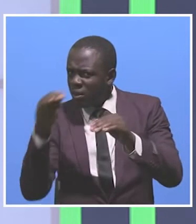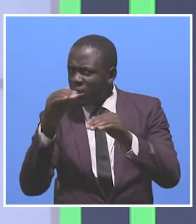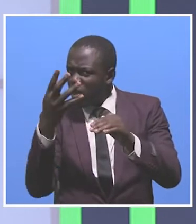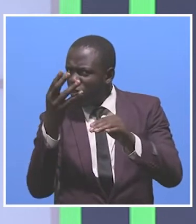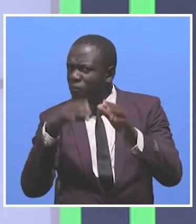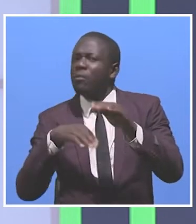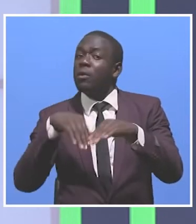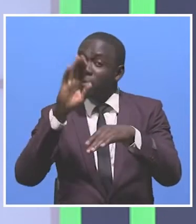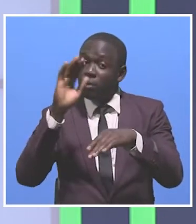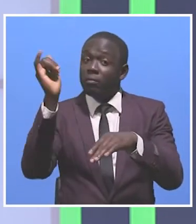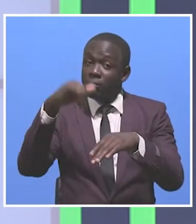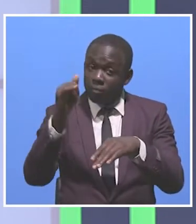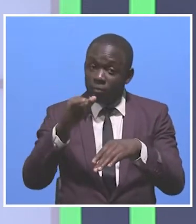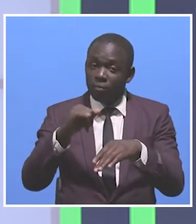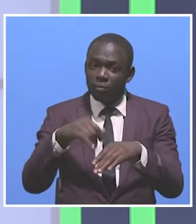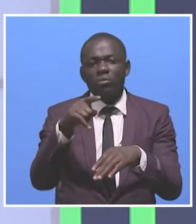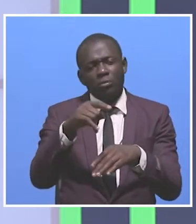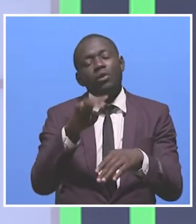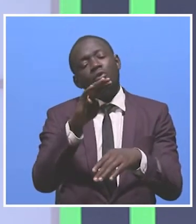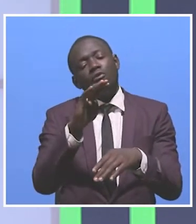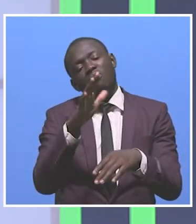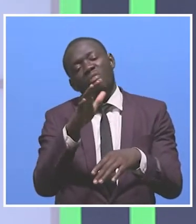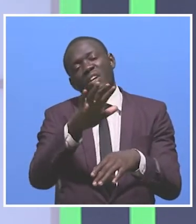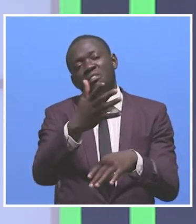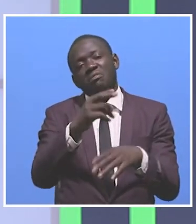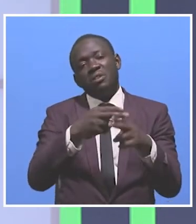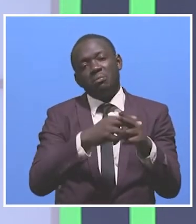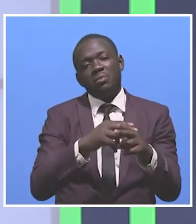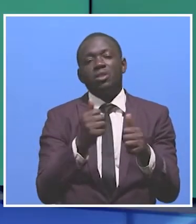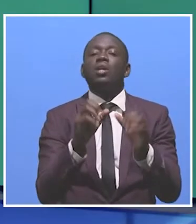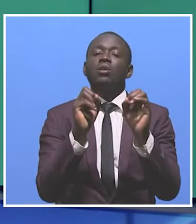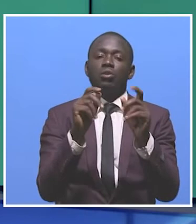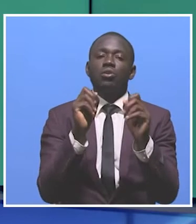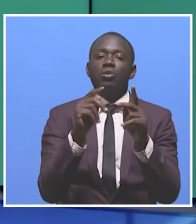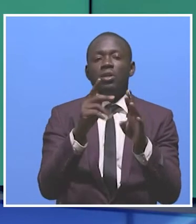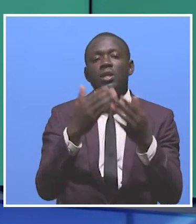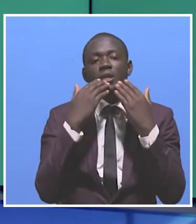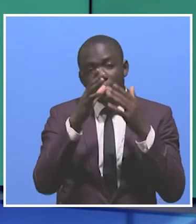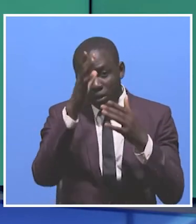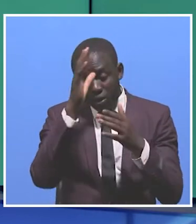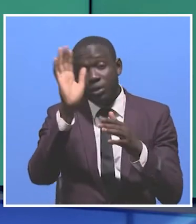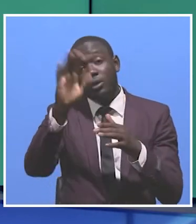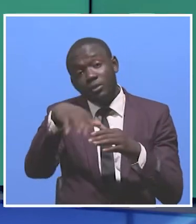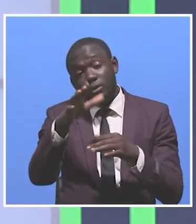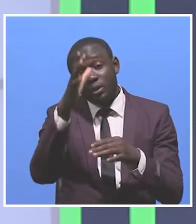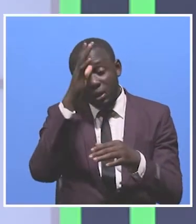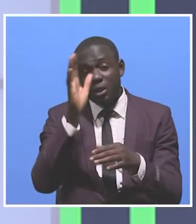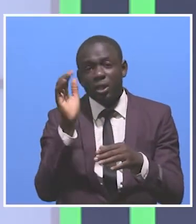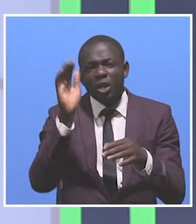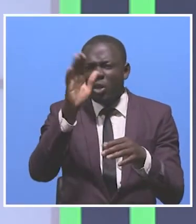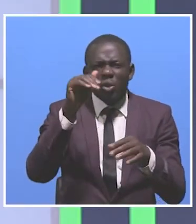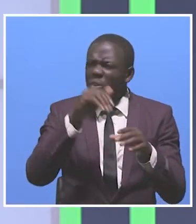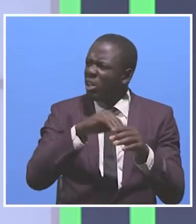until delivering time. Usually 4-5 months. Okay, thank you so much, sir. Doc. So, sir, you are he's